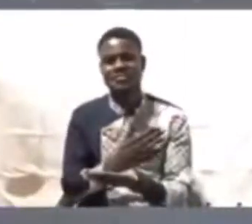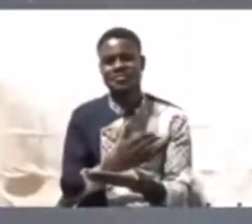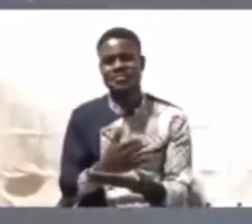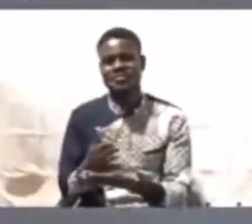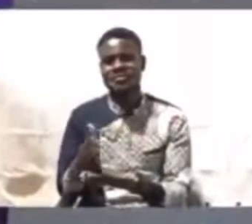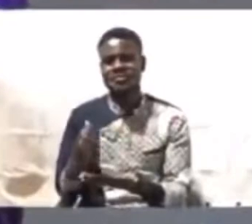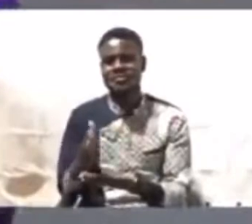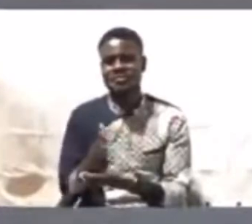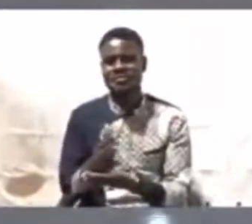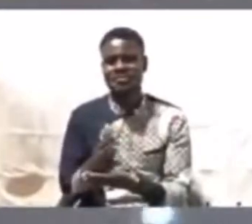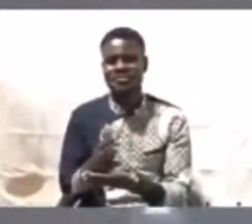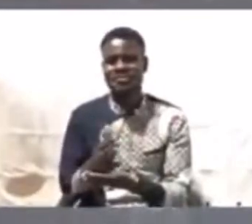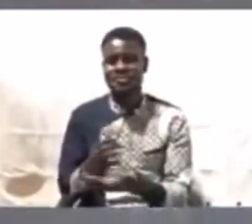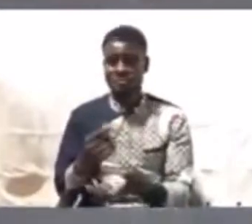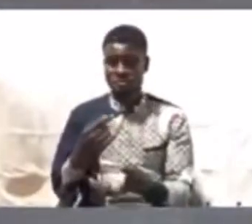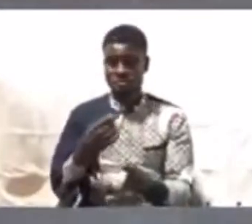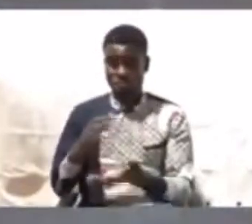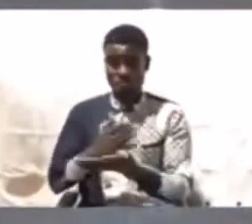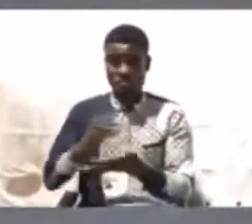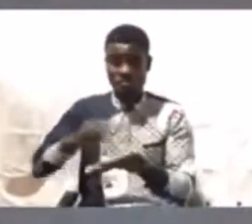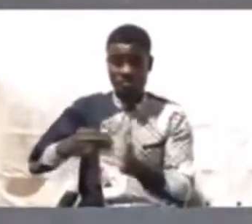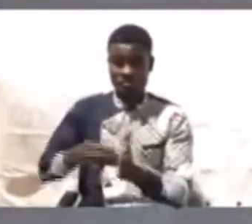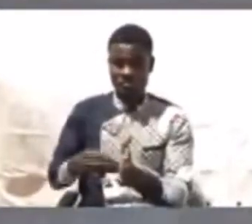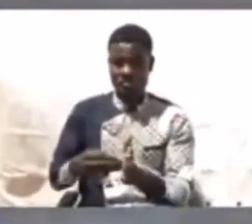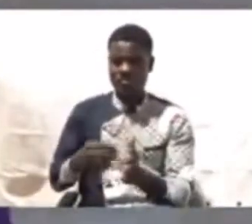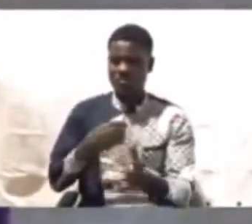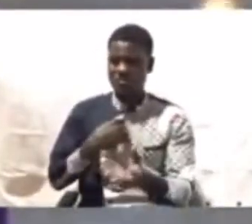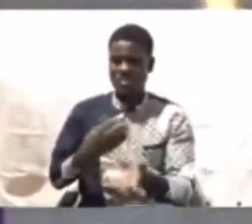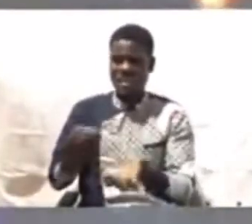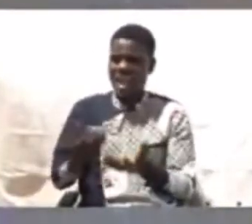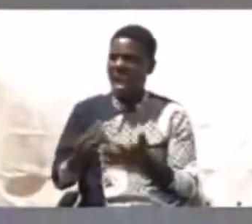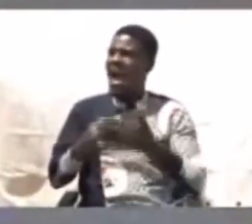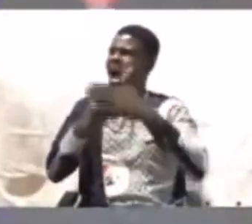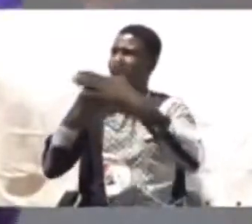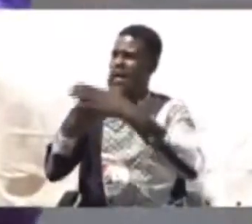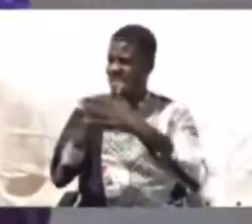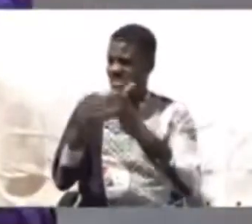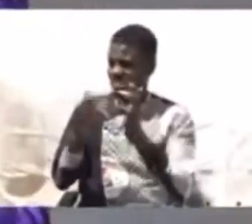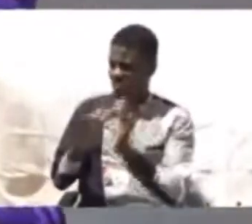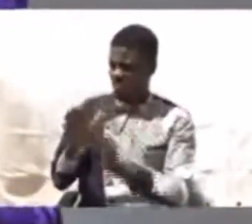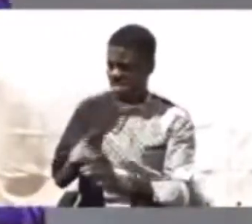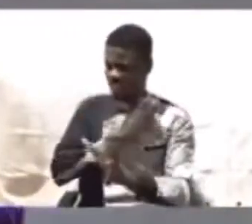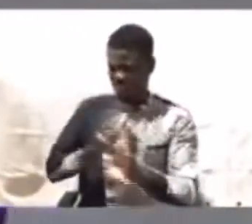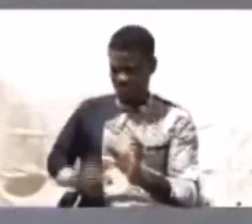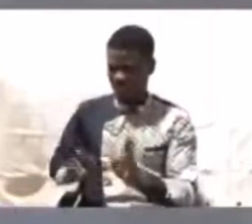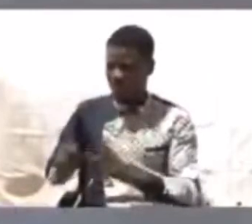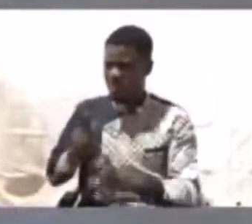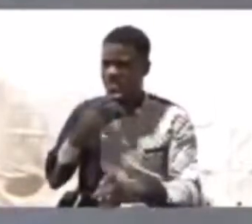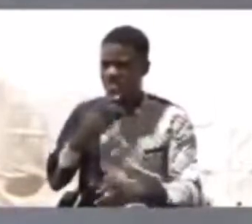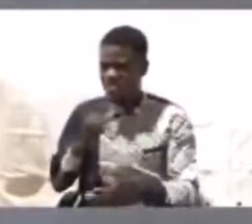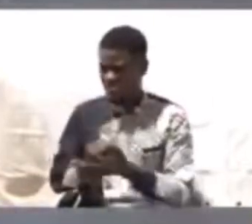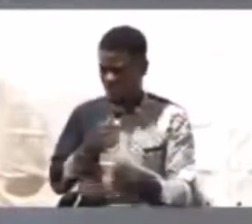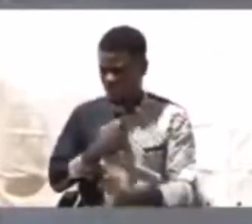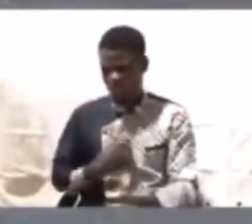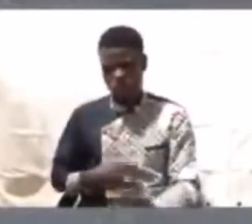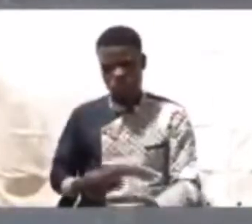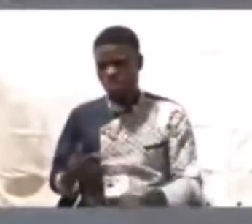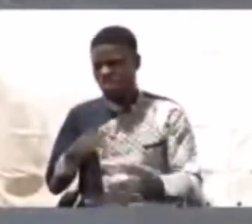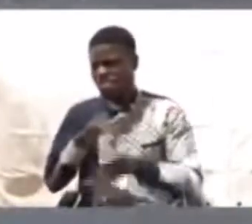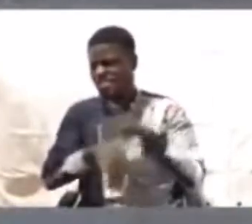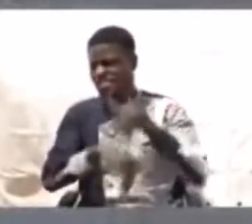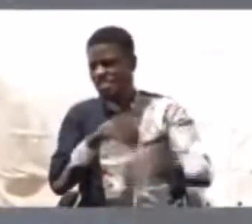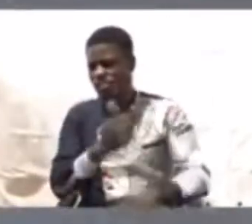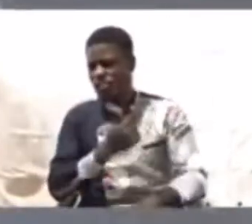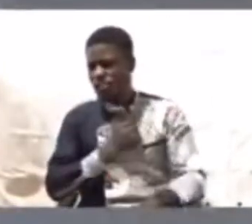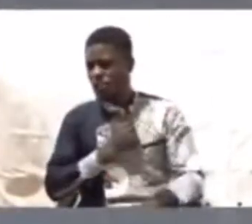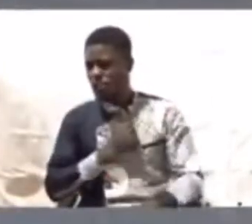me pese me sum Yesu Kristo me kro fo se ma to me ho atwene me ni me kra ene me nti ase mo se me de